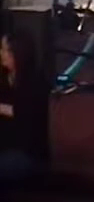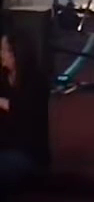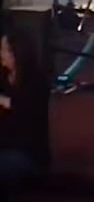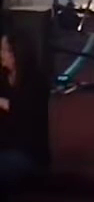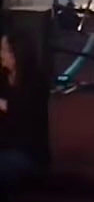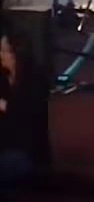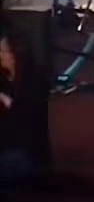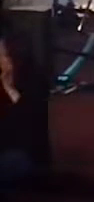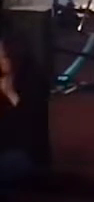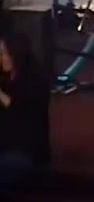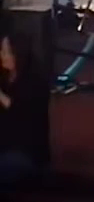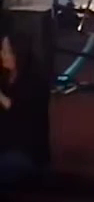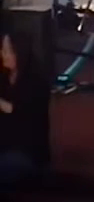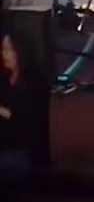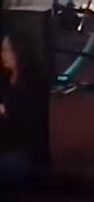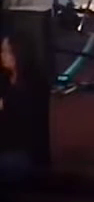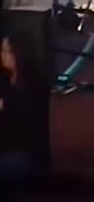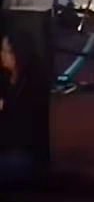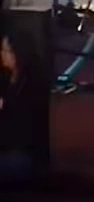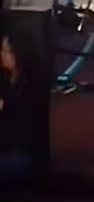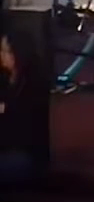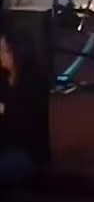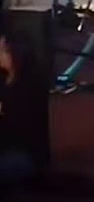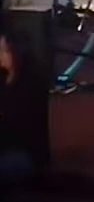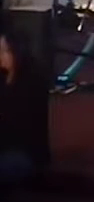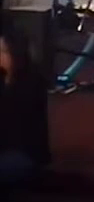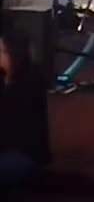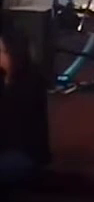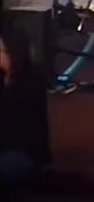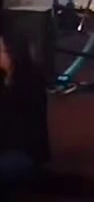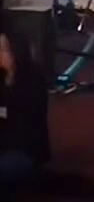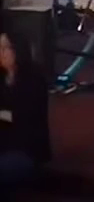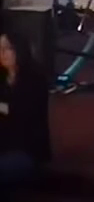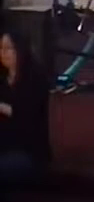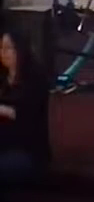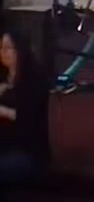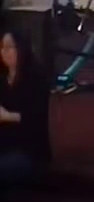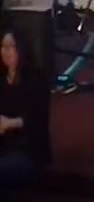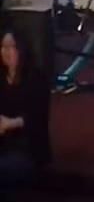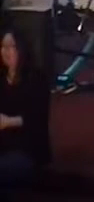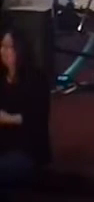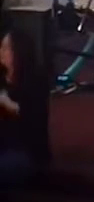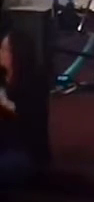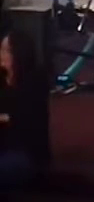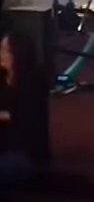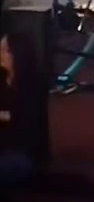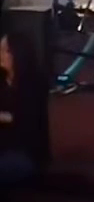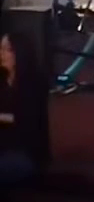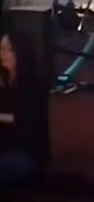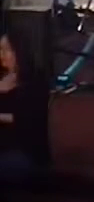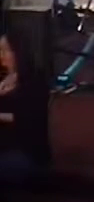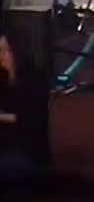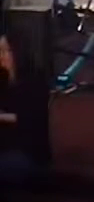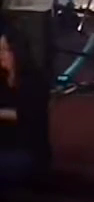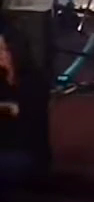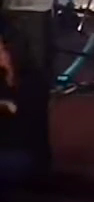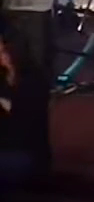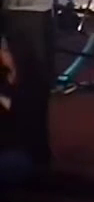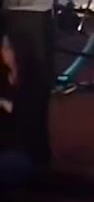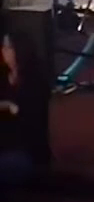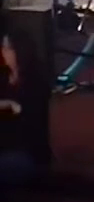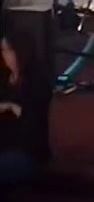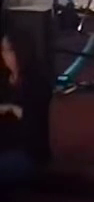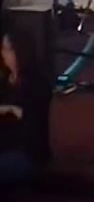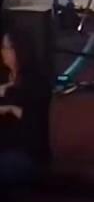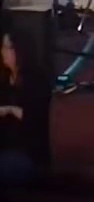your job, but in the context, leaders of the church, it should cause us to be thankful. Thankful for what they've done for us.